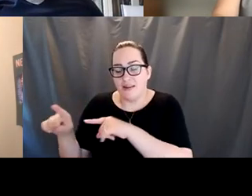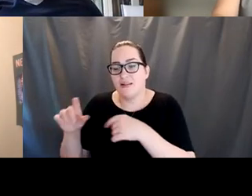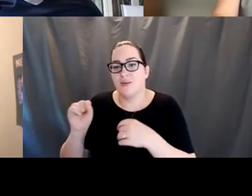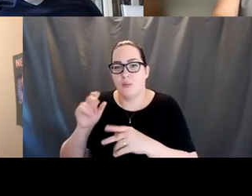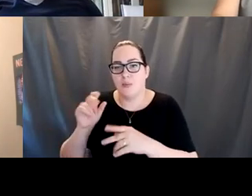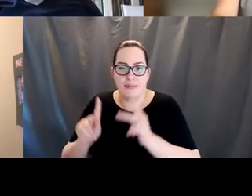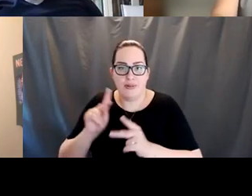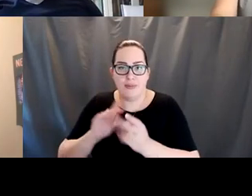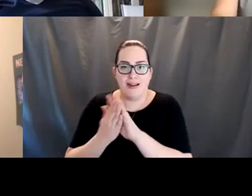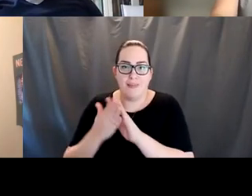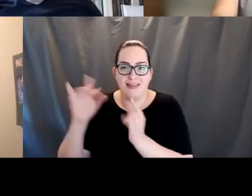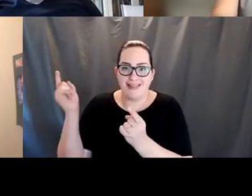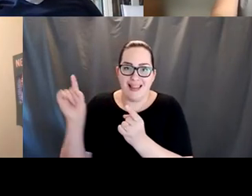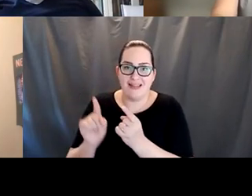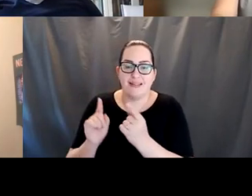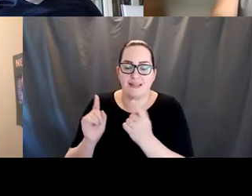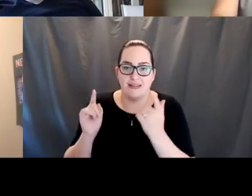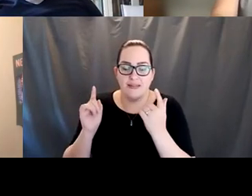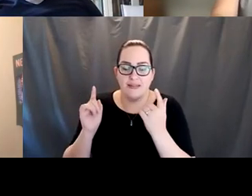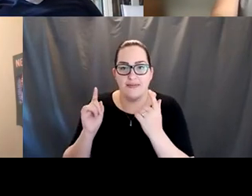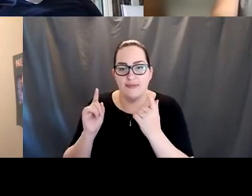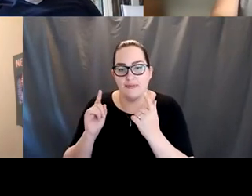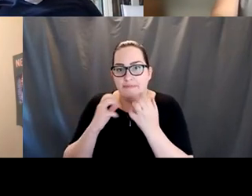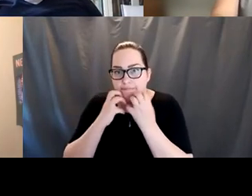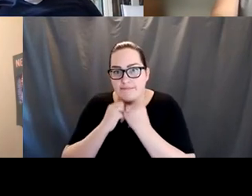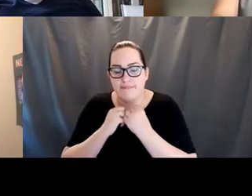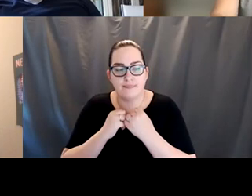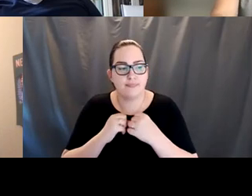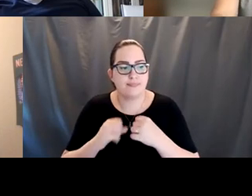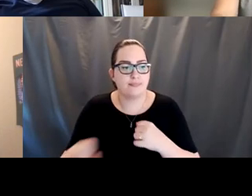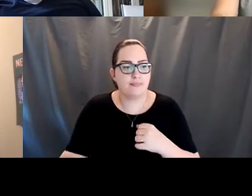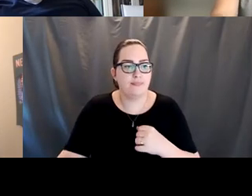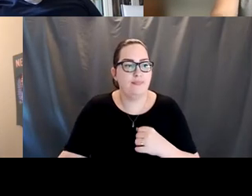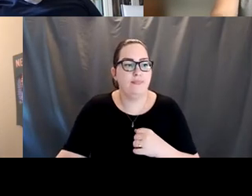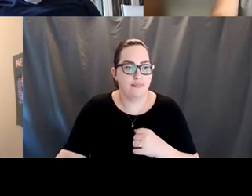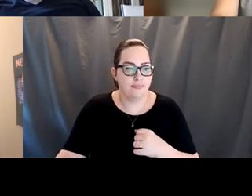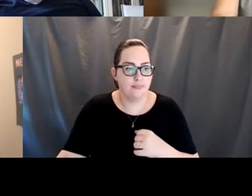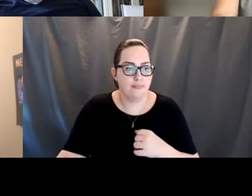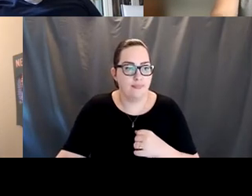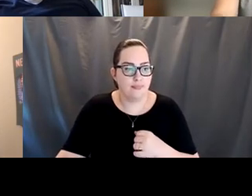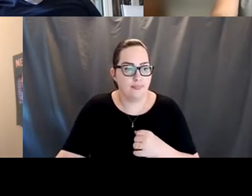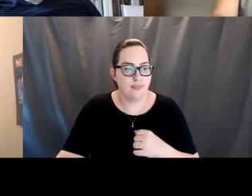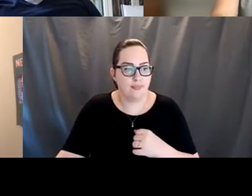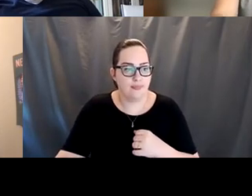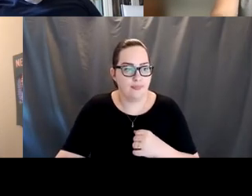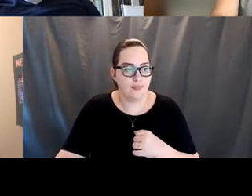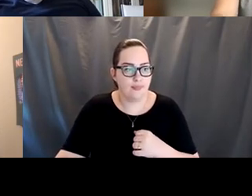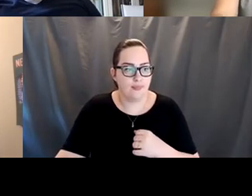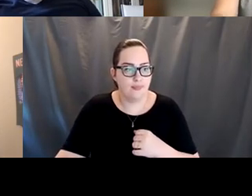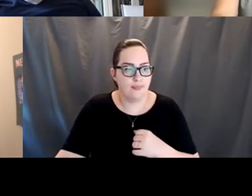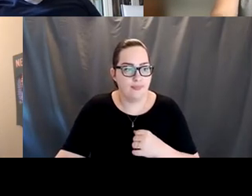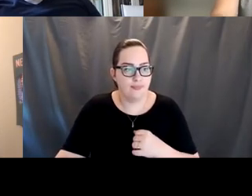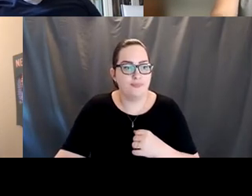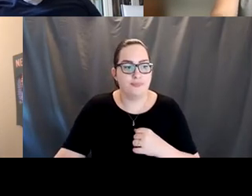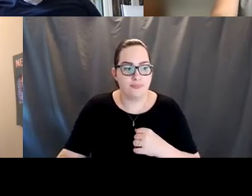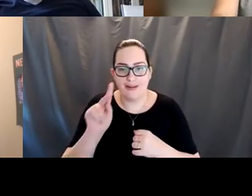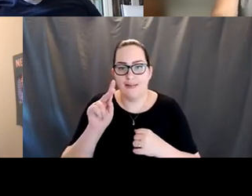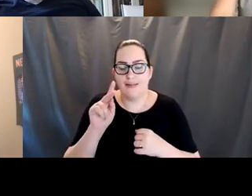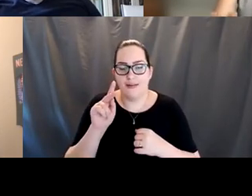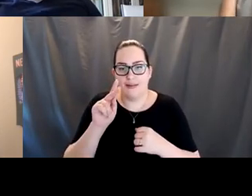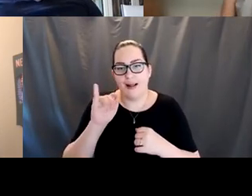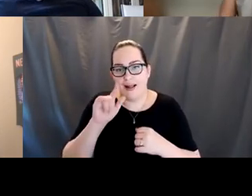situations. As you were talking, I was taking some notes, and I heard you say something that really stuck out to me, which was, it's my duty to uncover